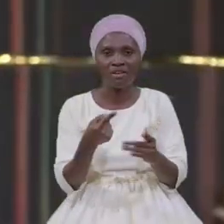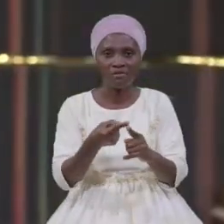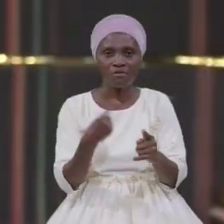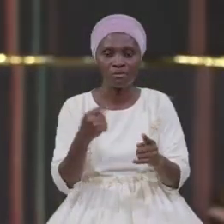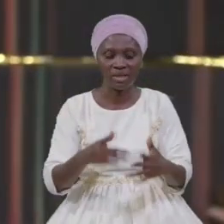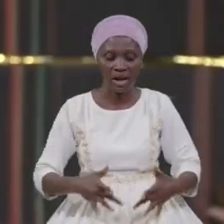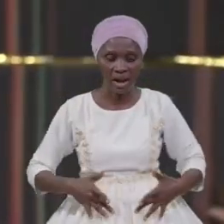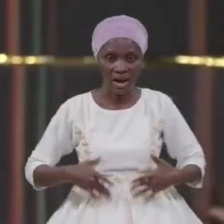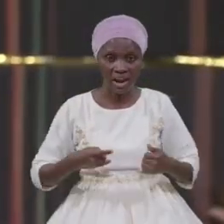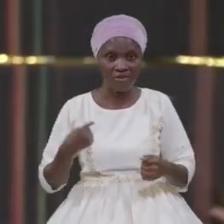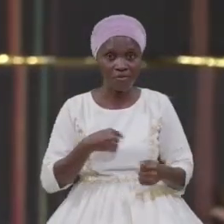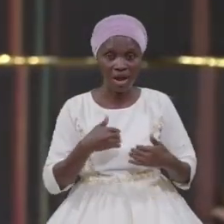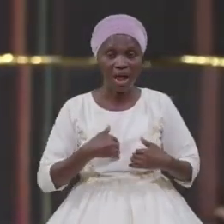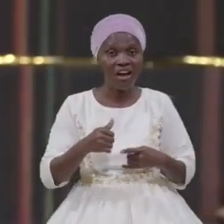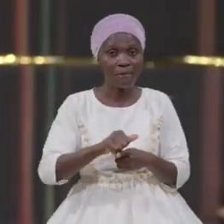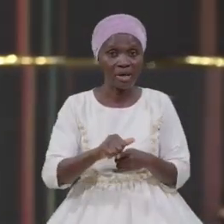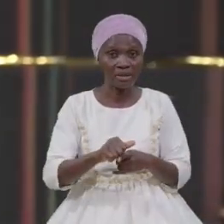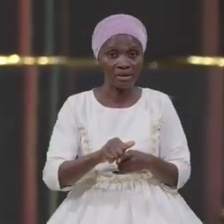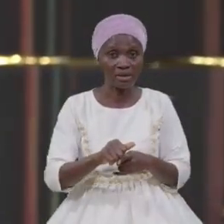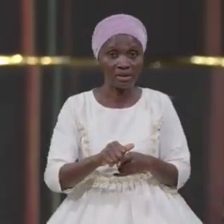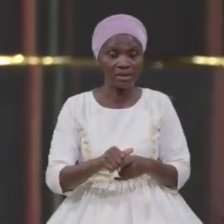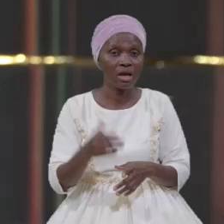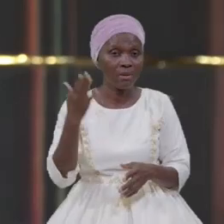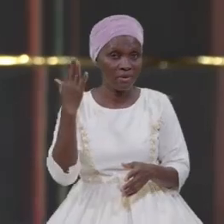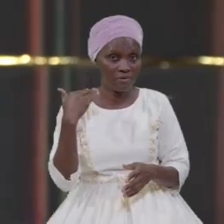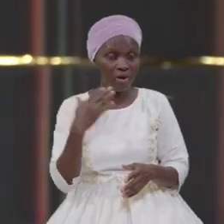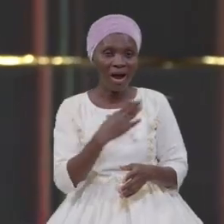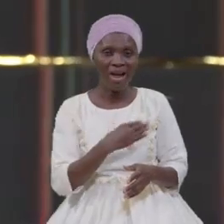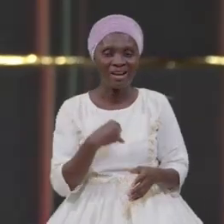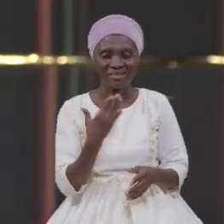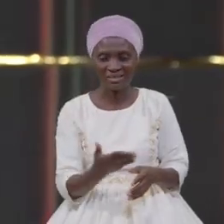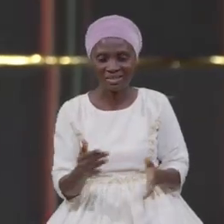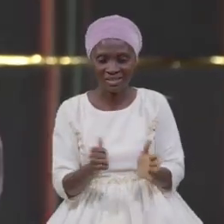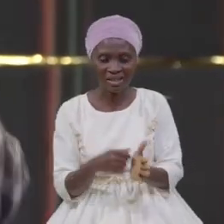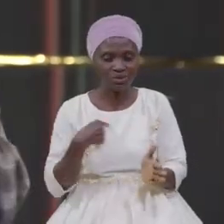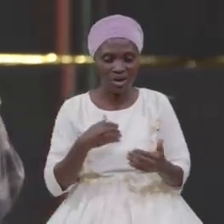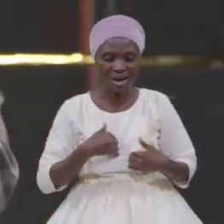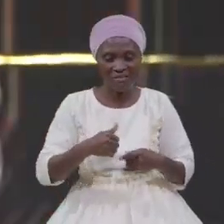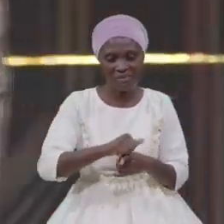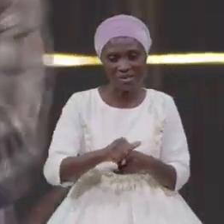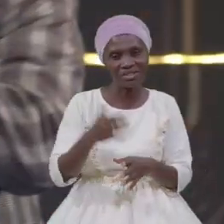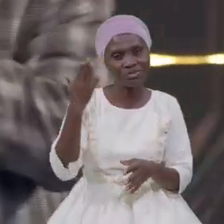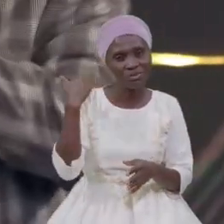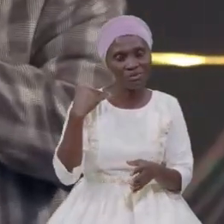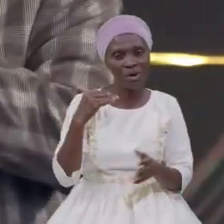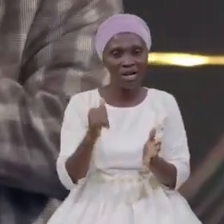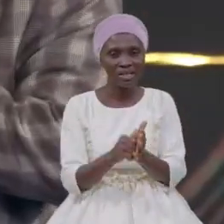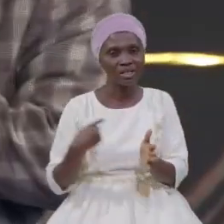from the things we have gotten ourselves into, involved in. We